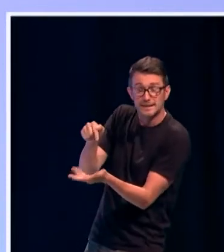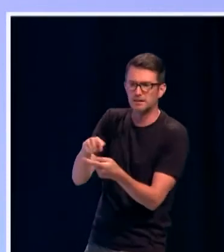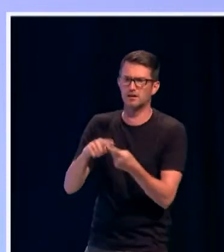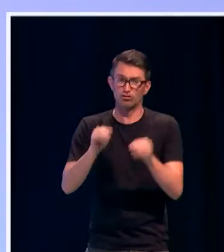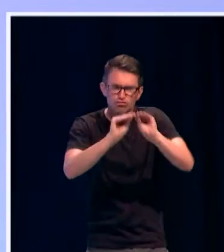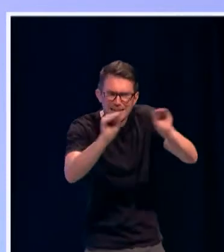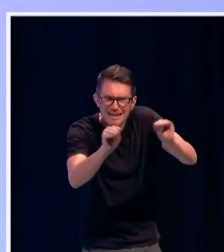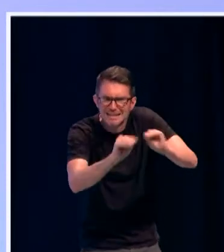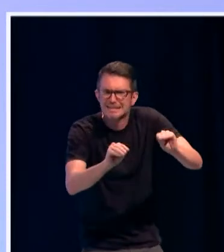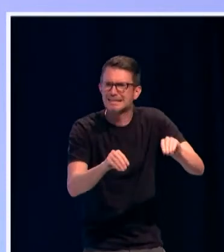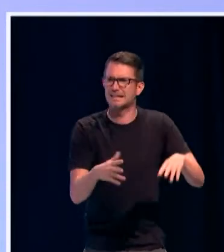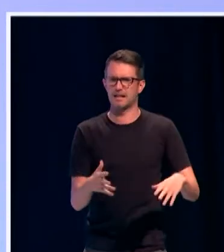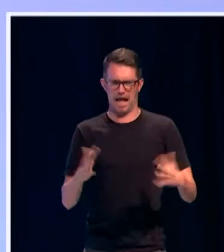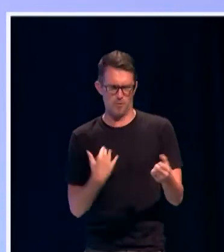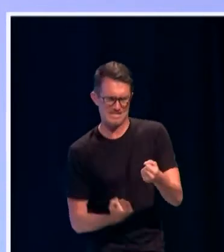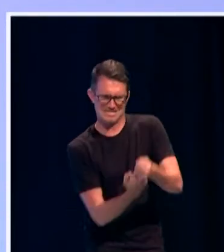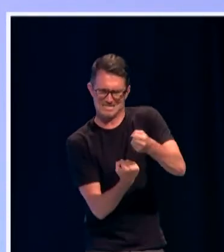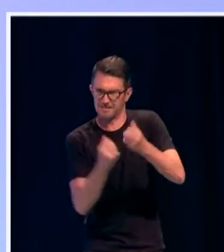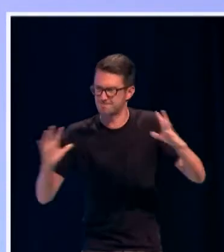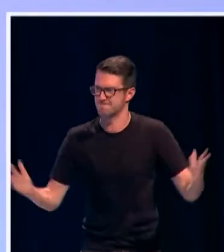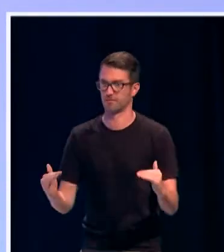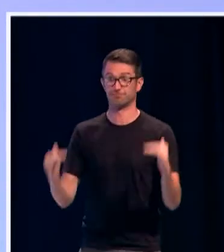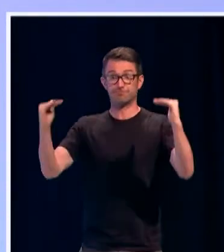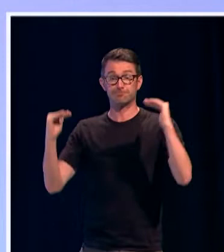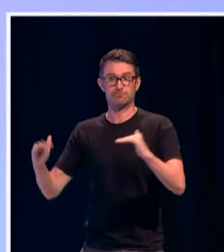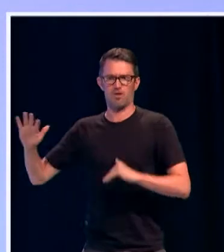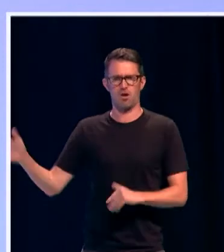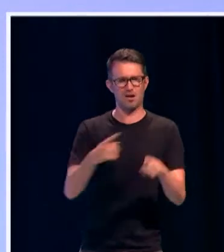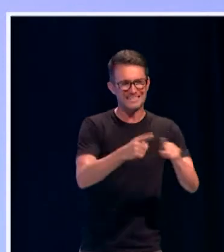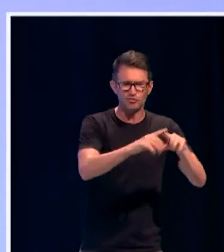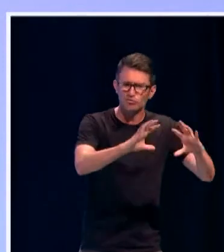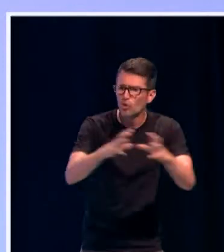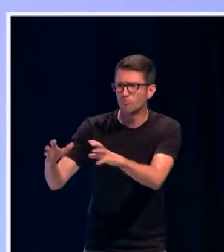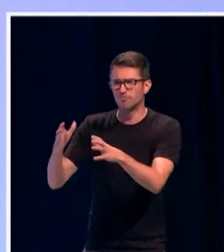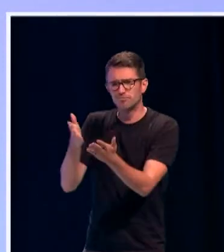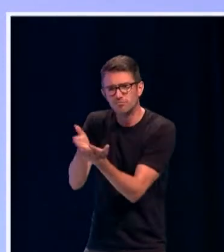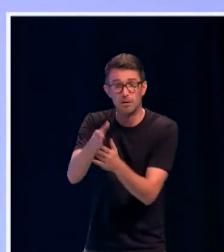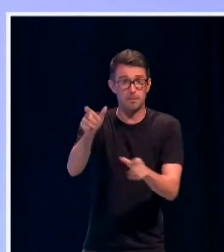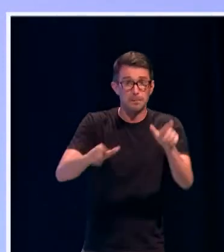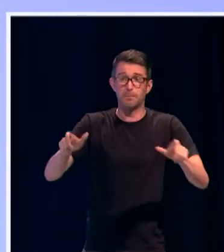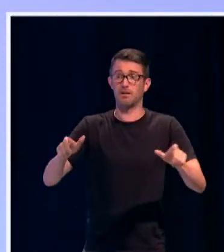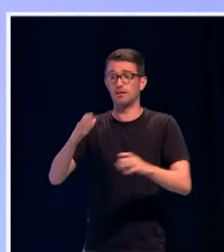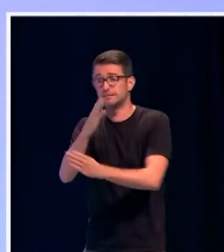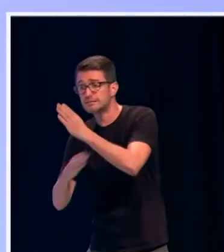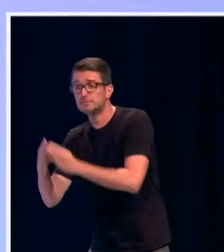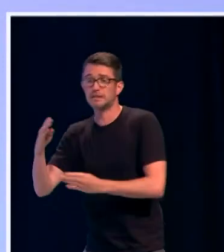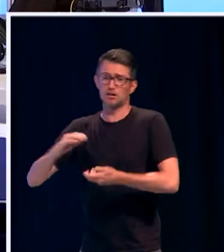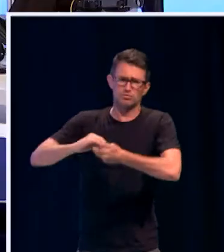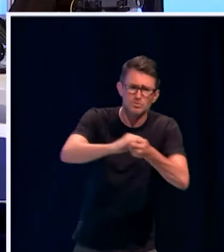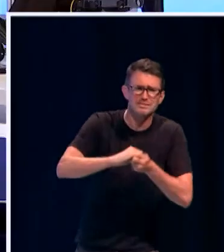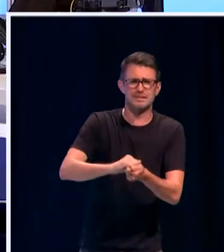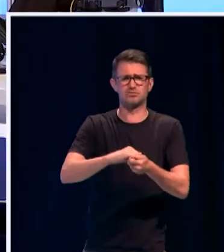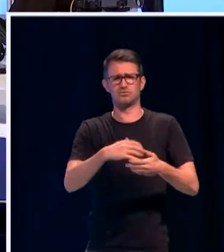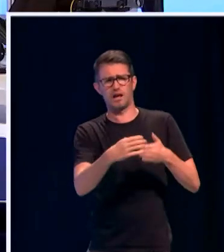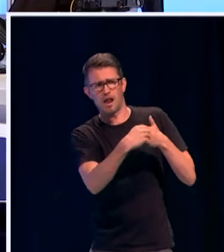support. These partners at the moment are the International Disability Alliance, the Pacific Disability Forum, the